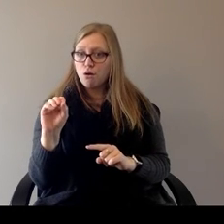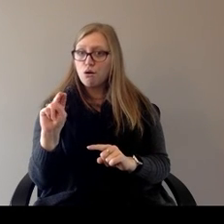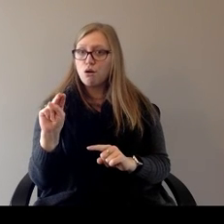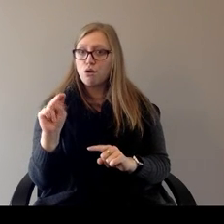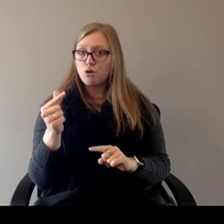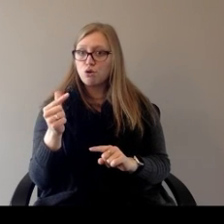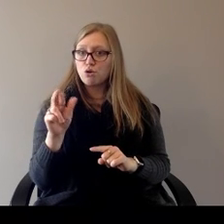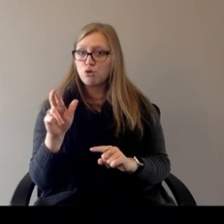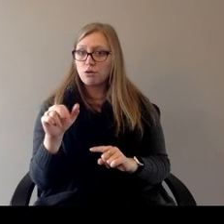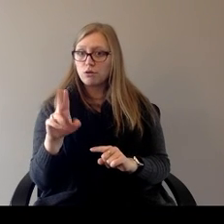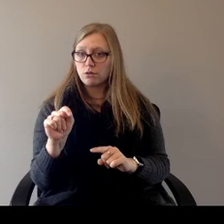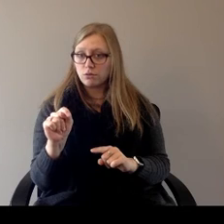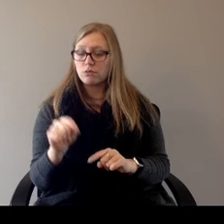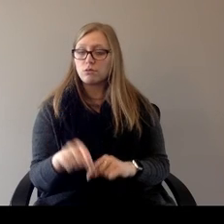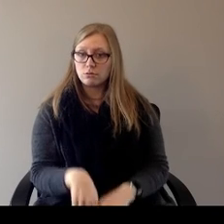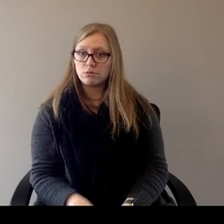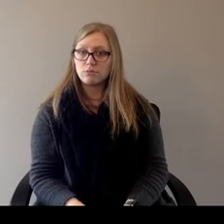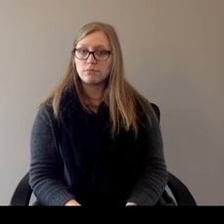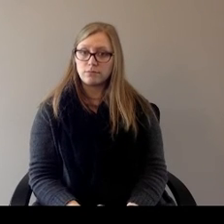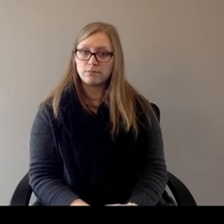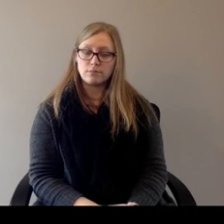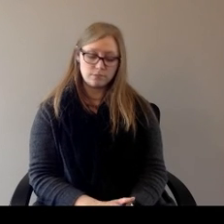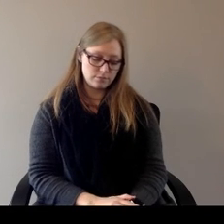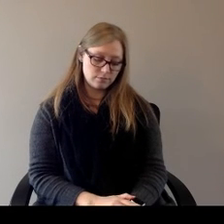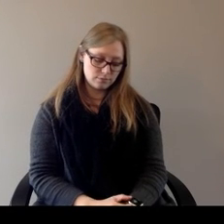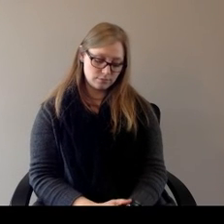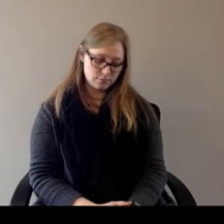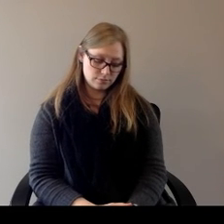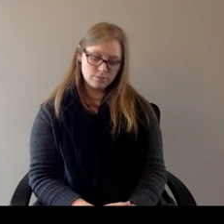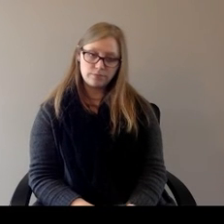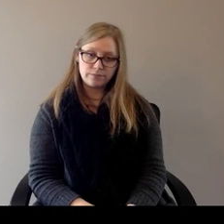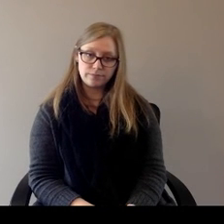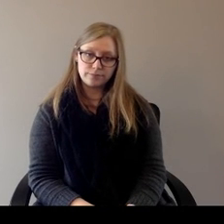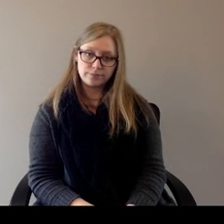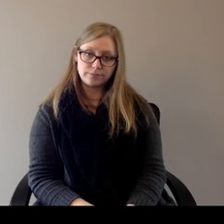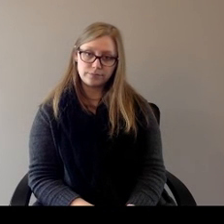true by side angle side.